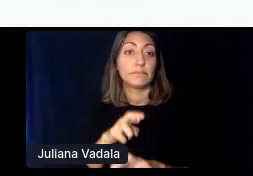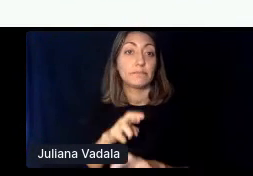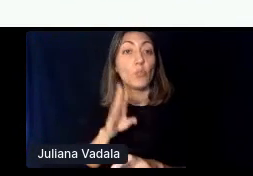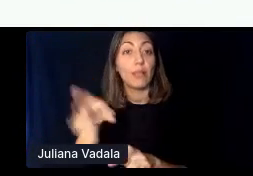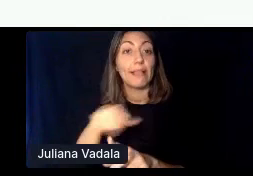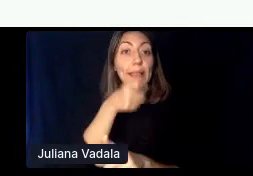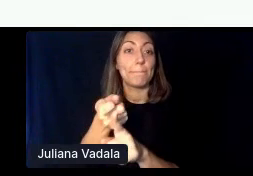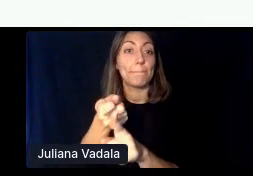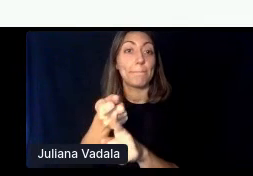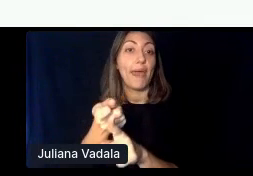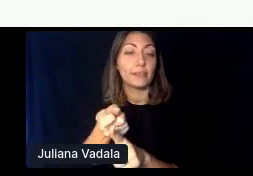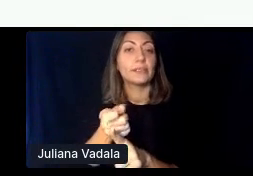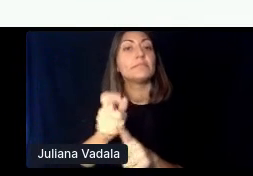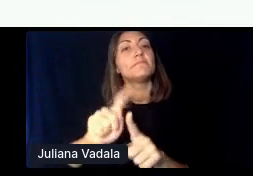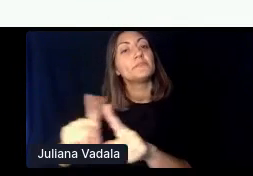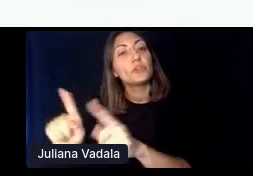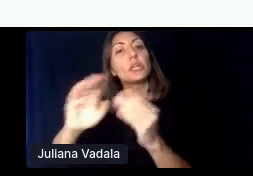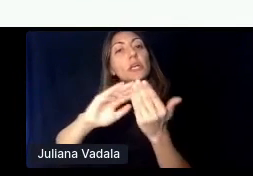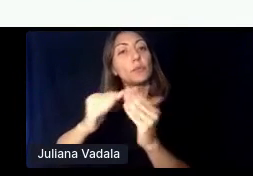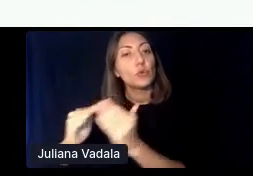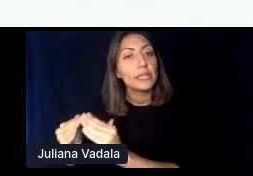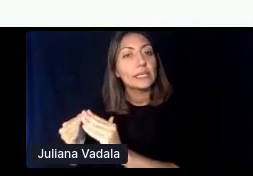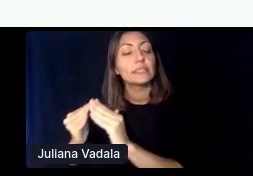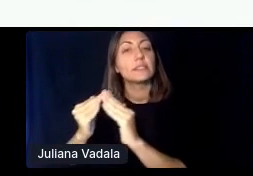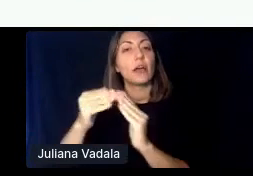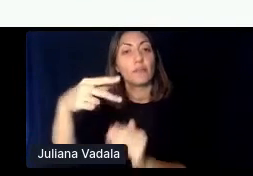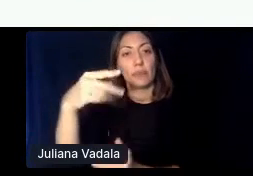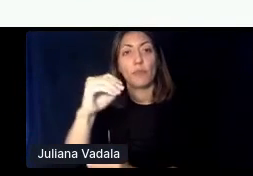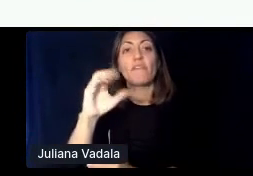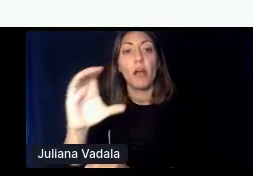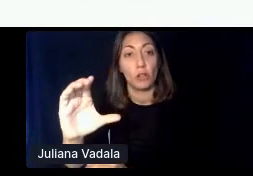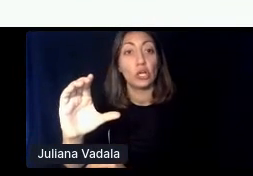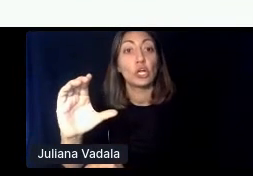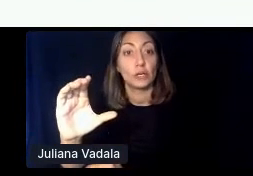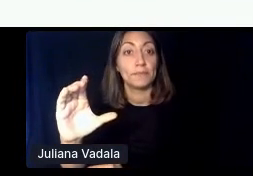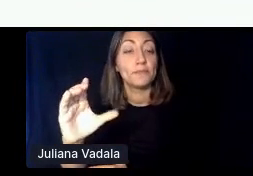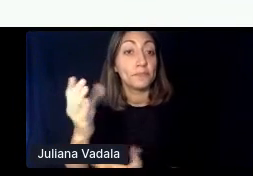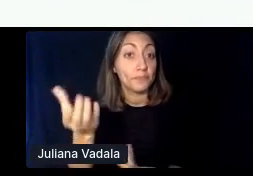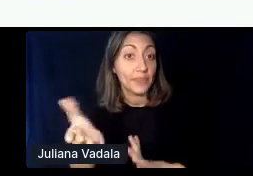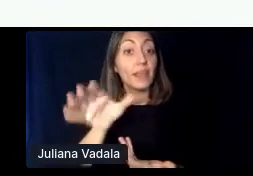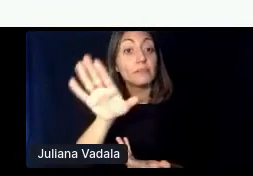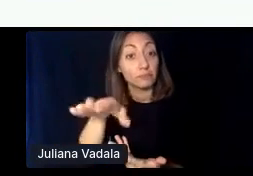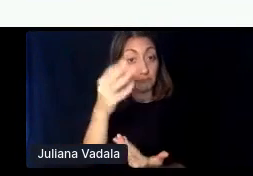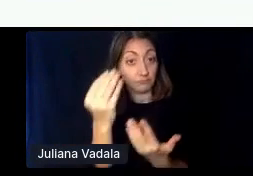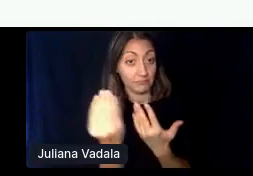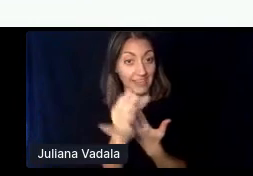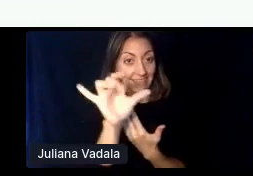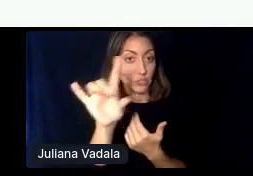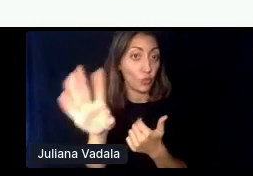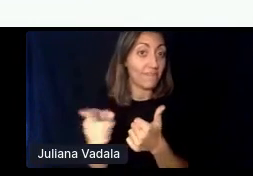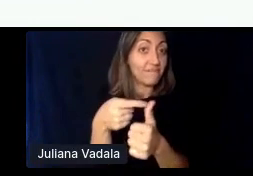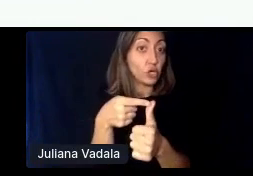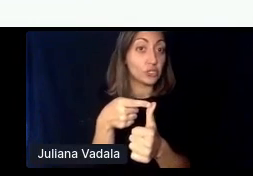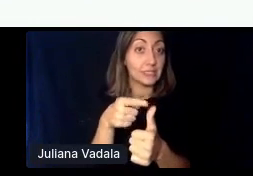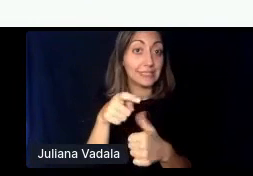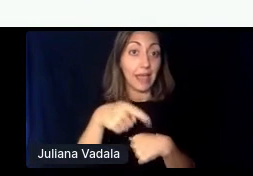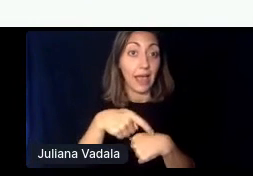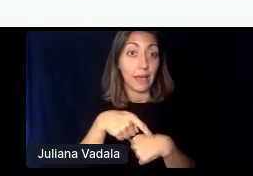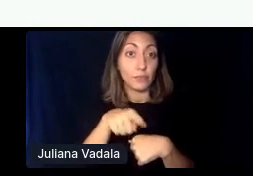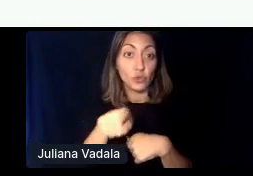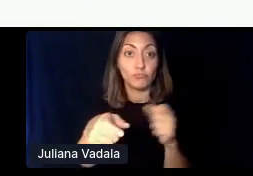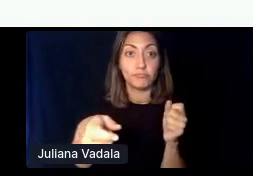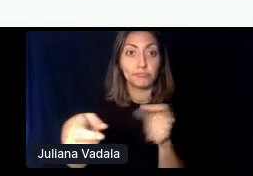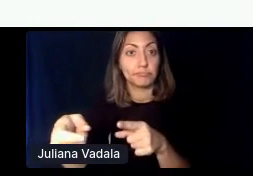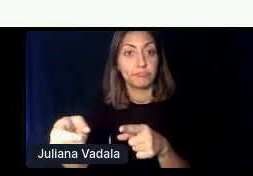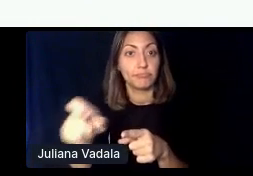that you've used this response. Option B is the person seems rude and unfriendly to you, so you follow